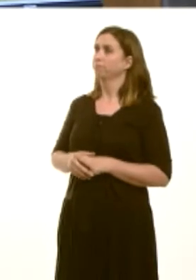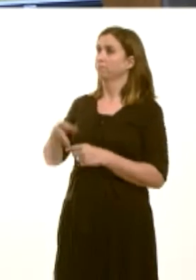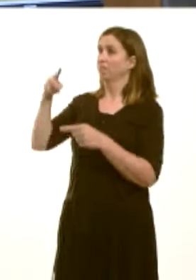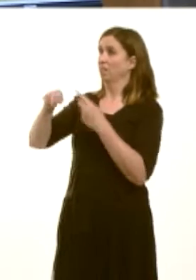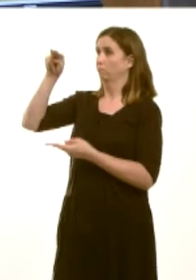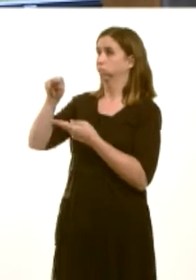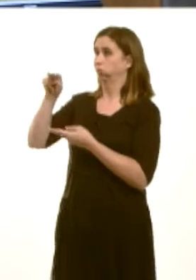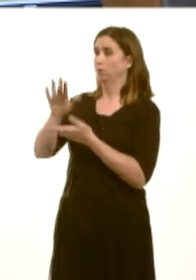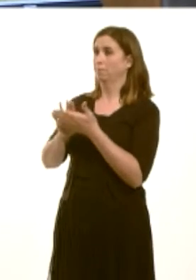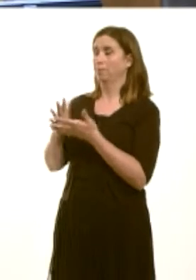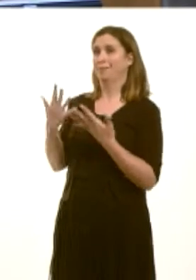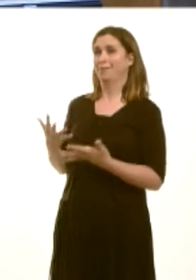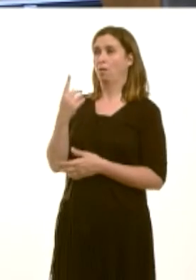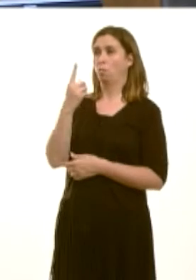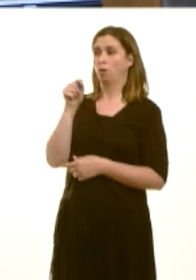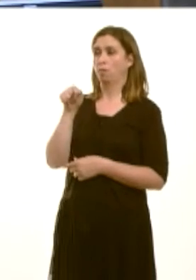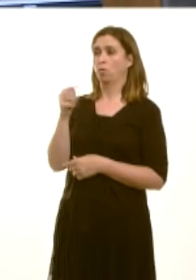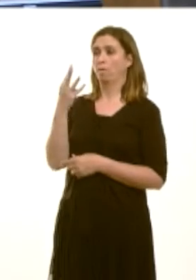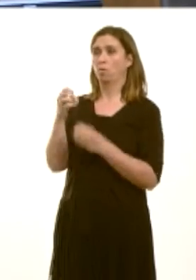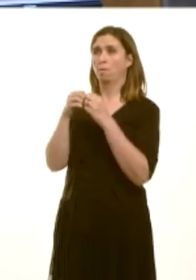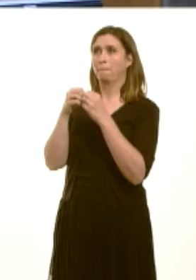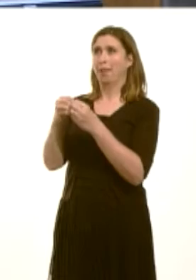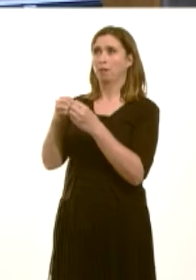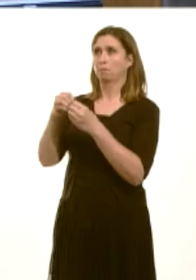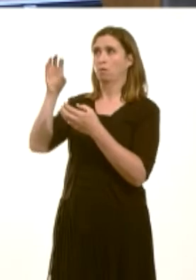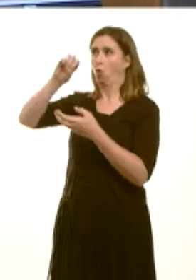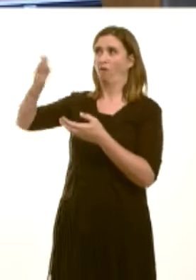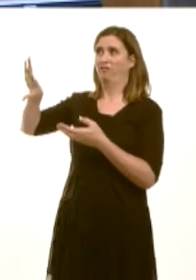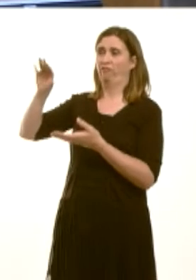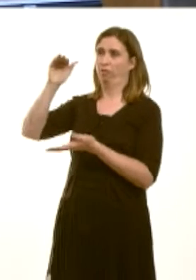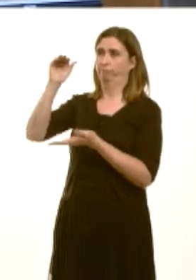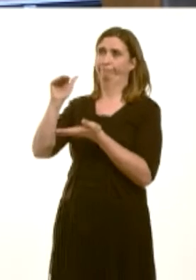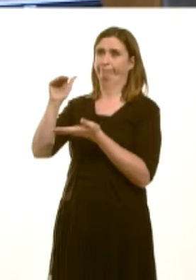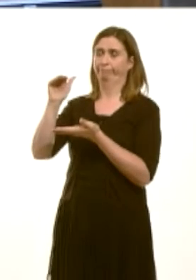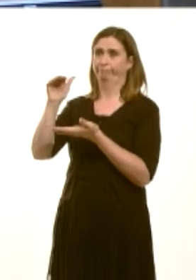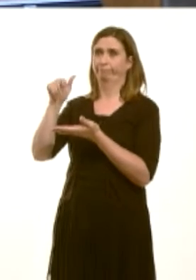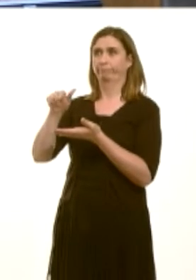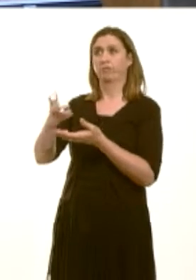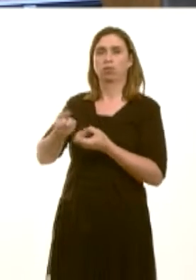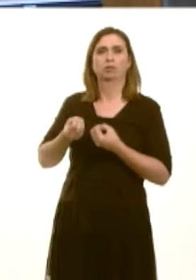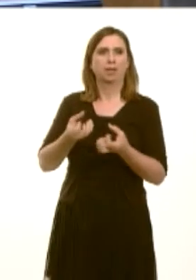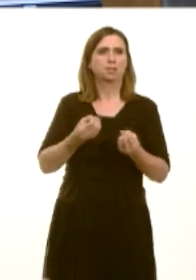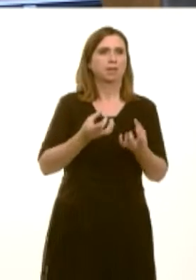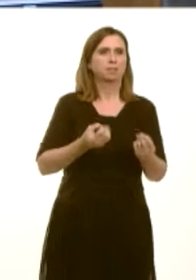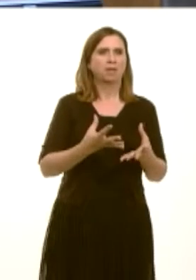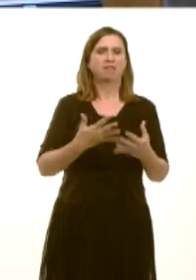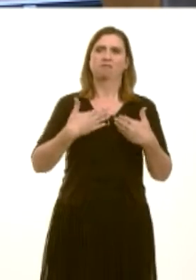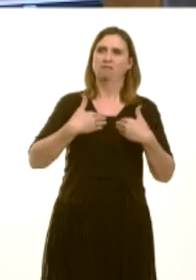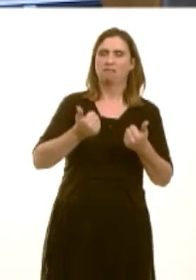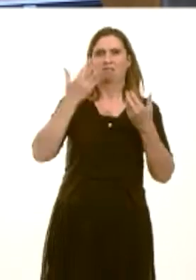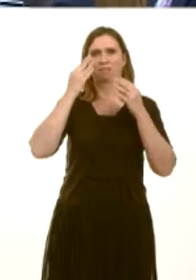have £1.4 billion less to spend on public services in Wales this year than we did